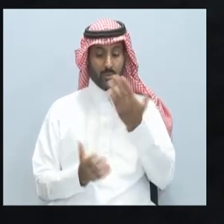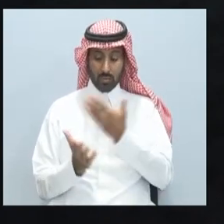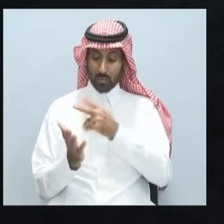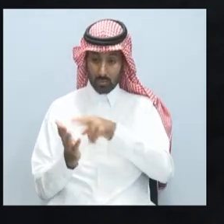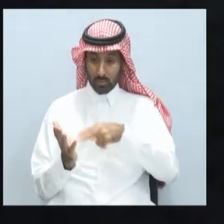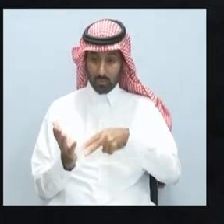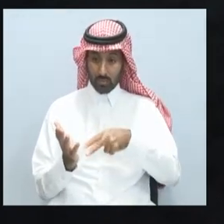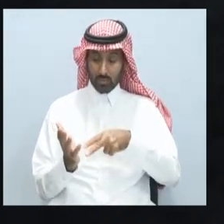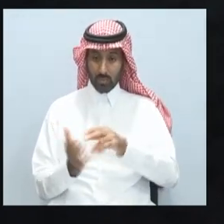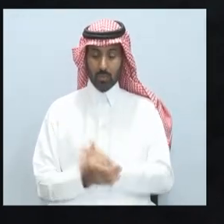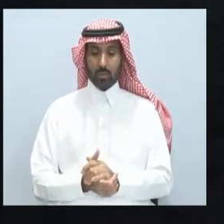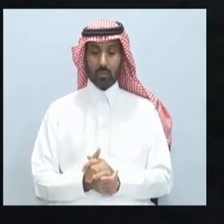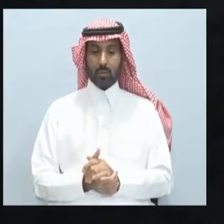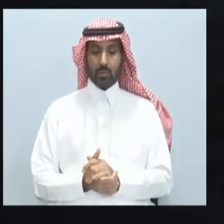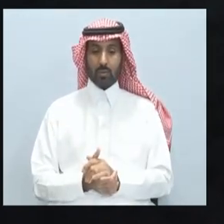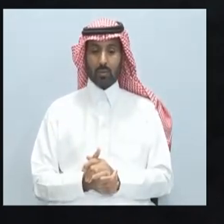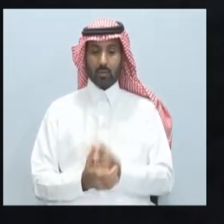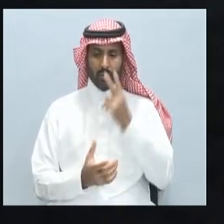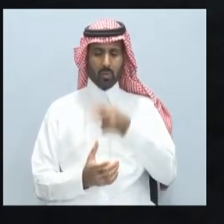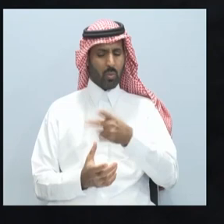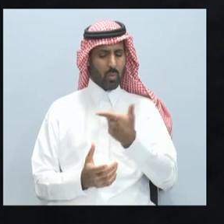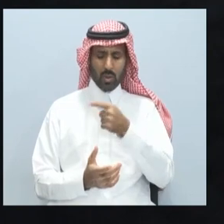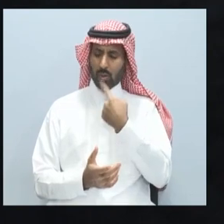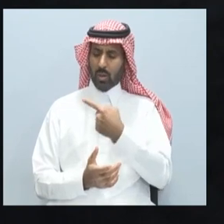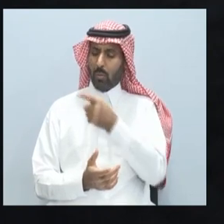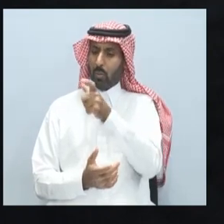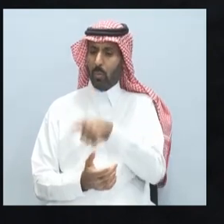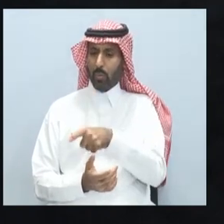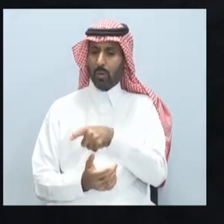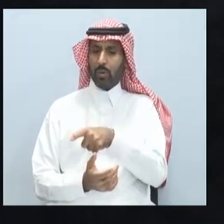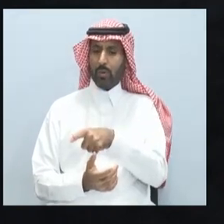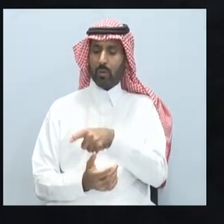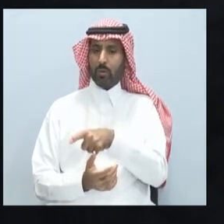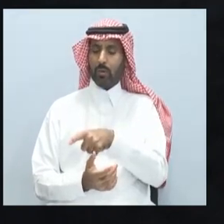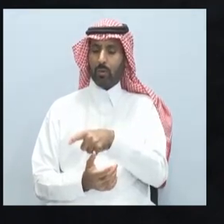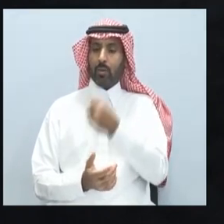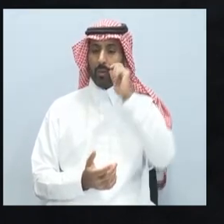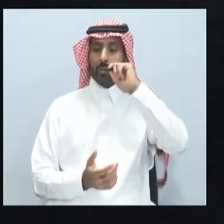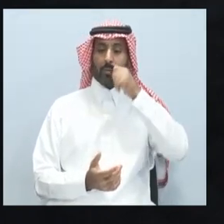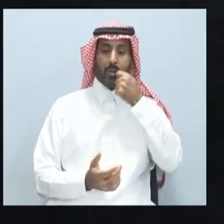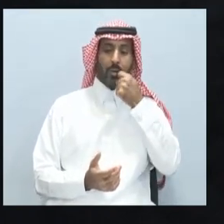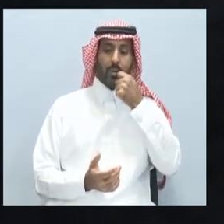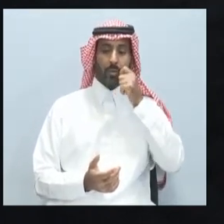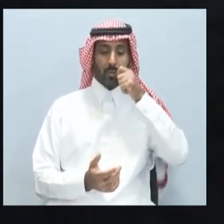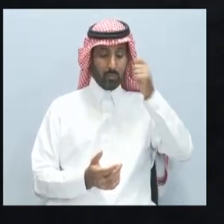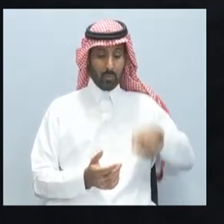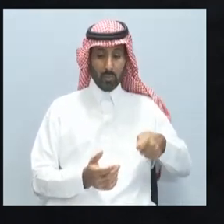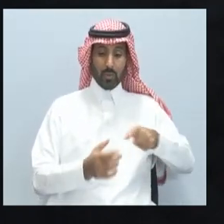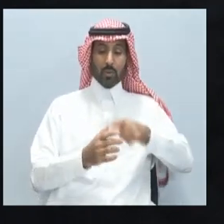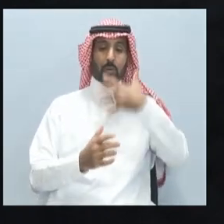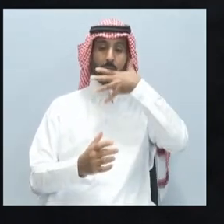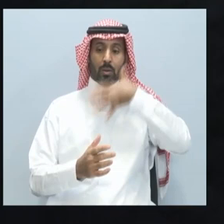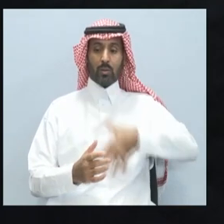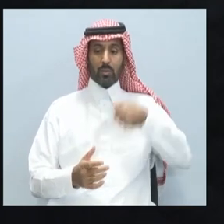the beginning? Did you just notice who are we talking about? And there is a man here. Now she mentioned, the